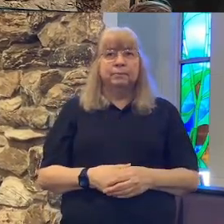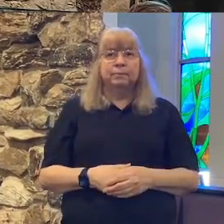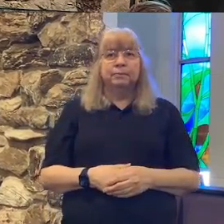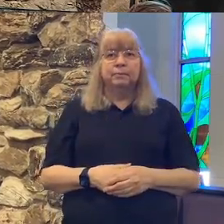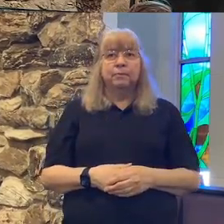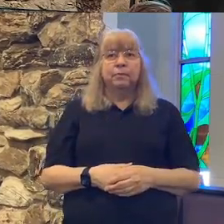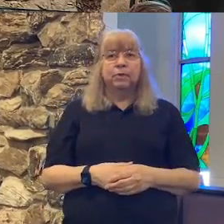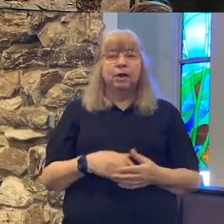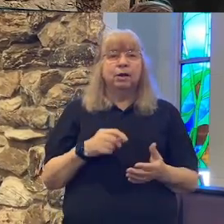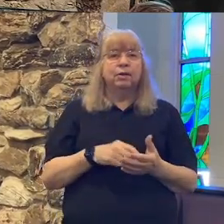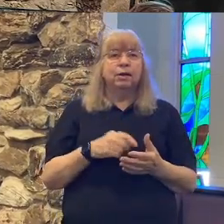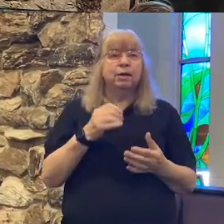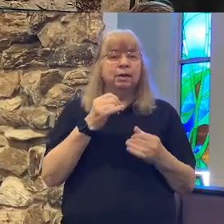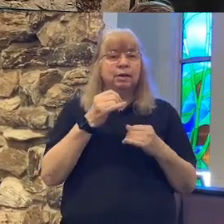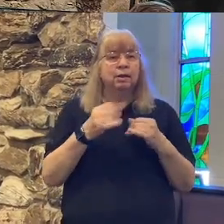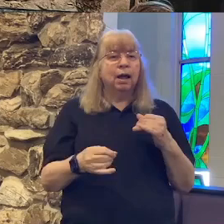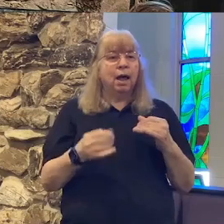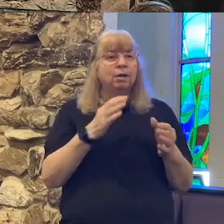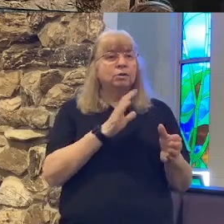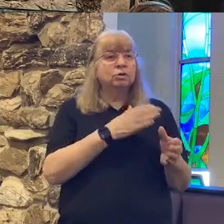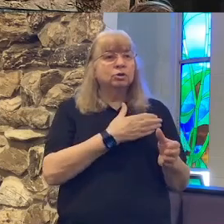So this last song